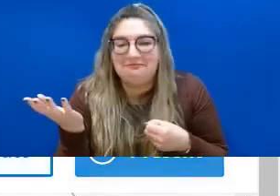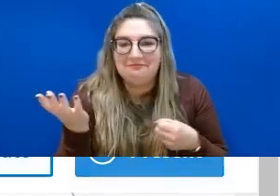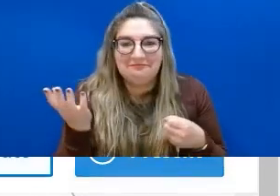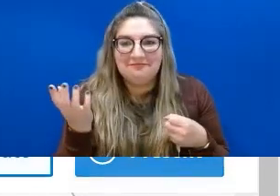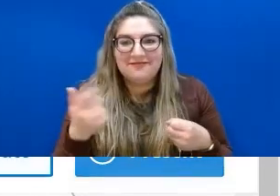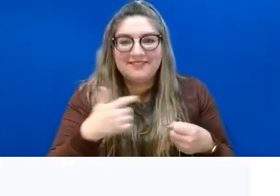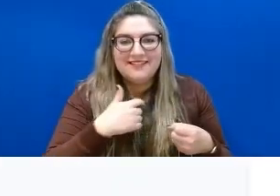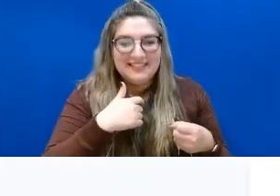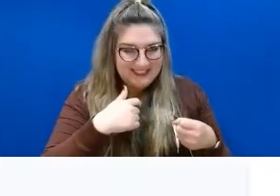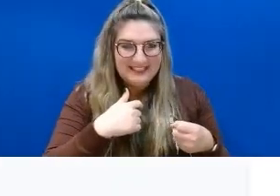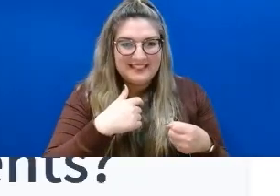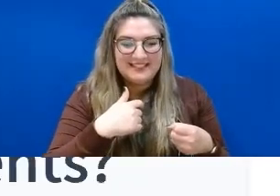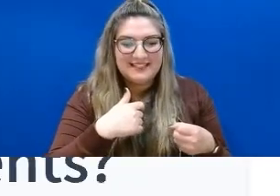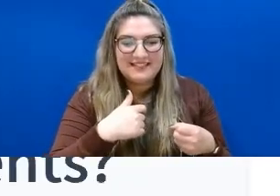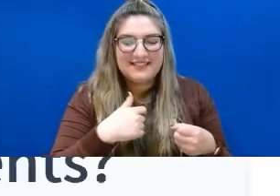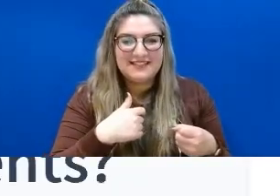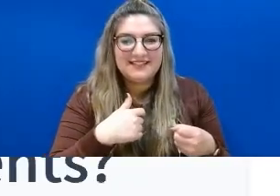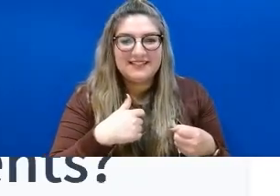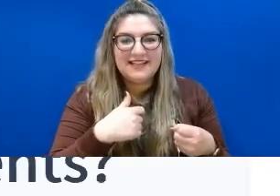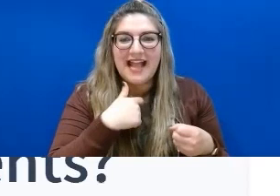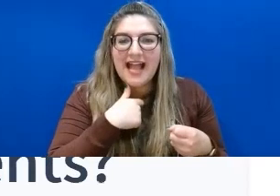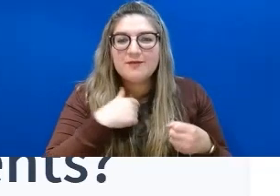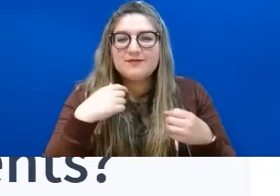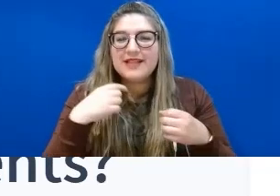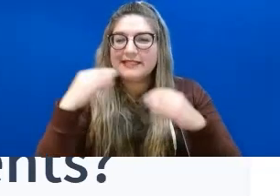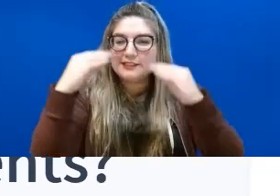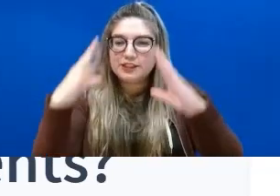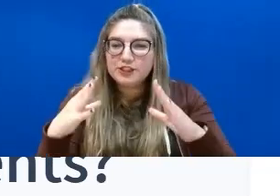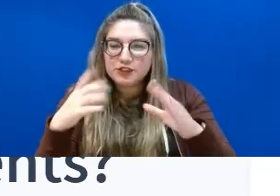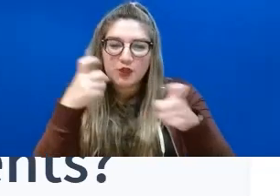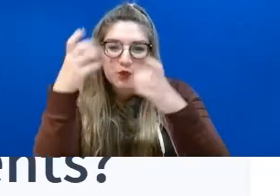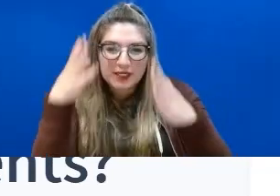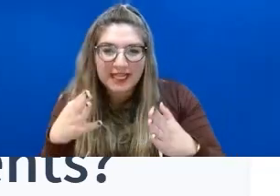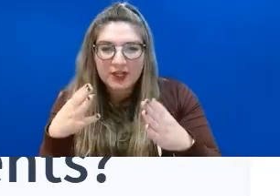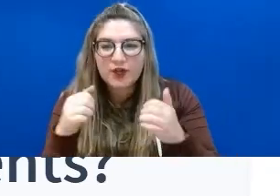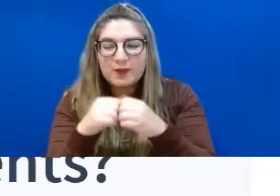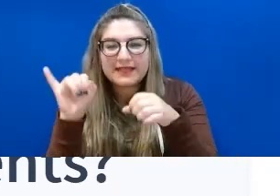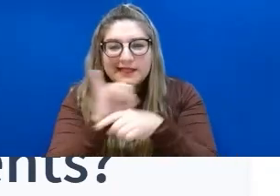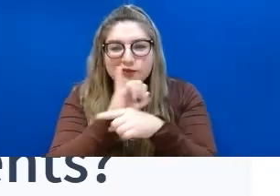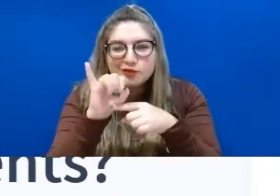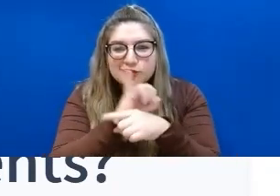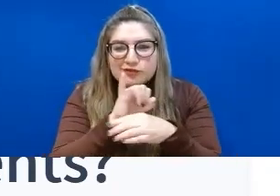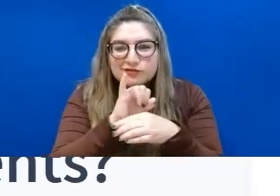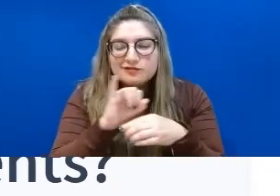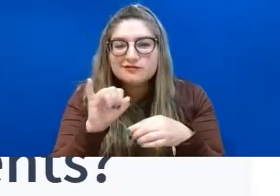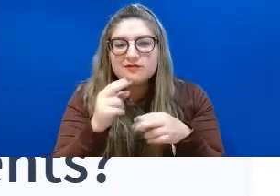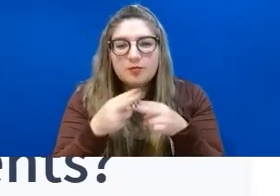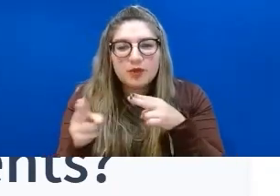I'm a math material. I work in I'm an instructor and coordinator with our internship development program